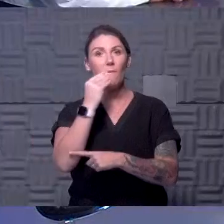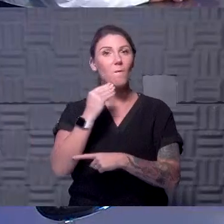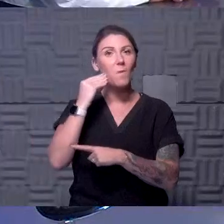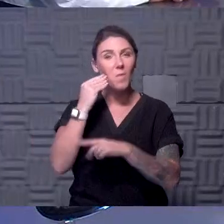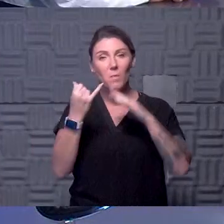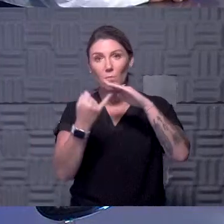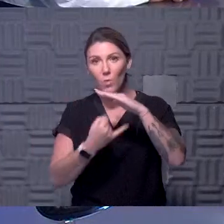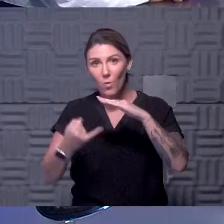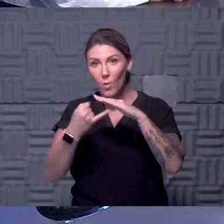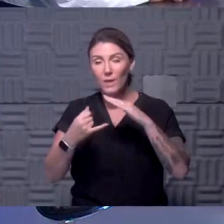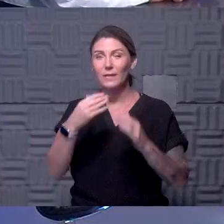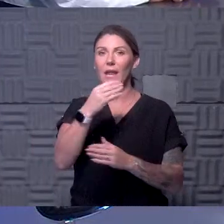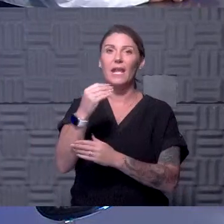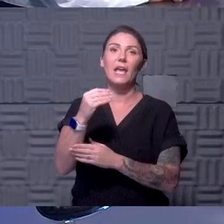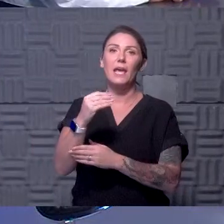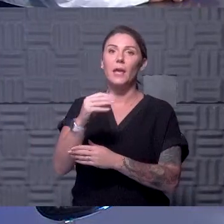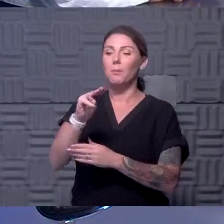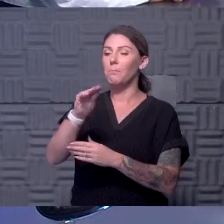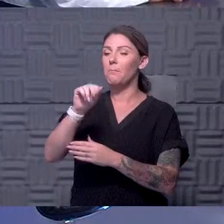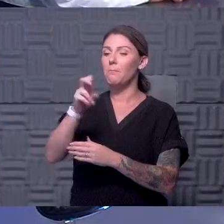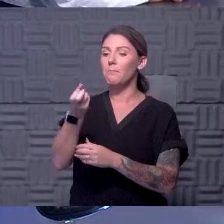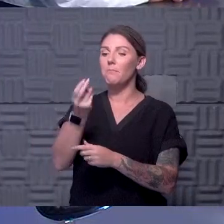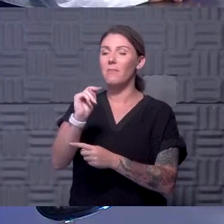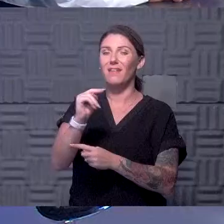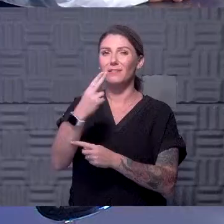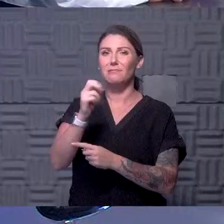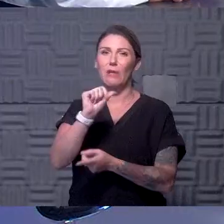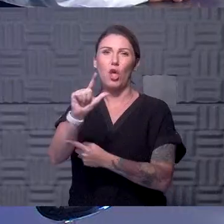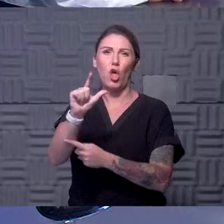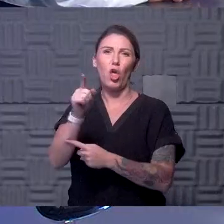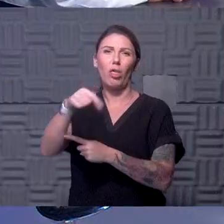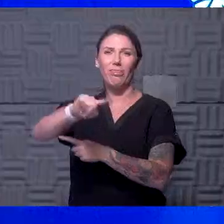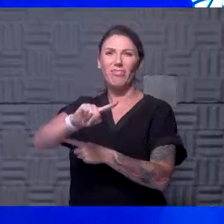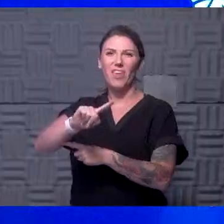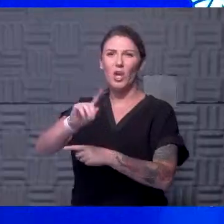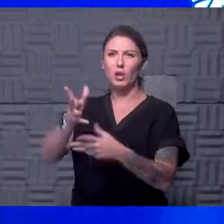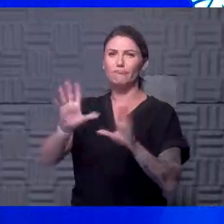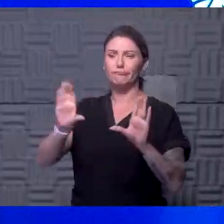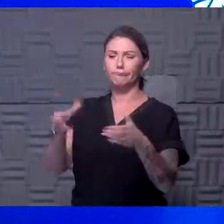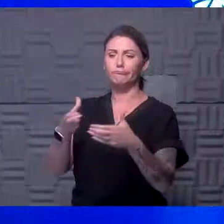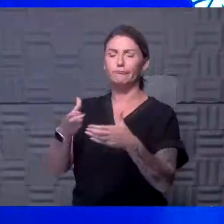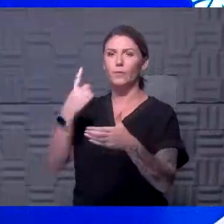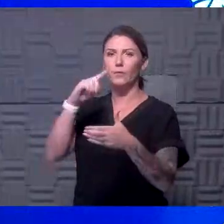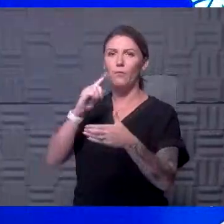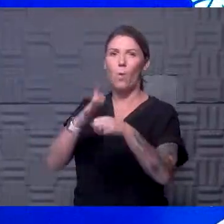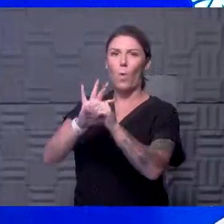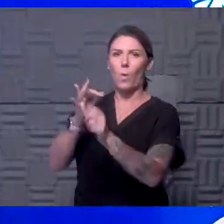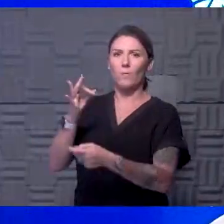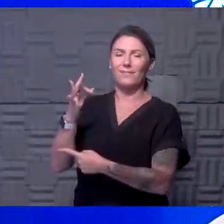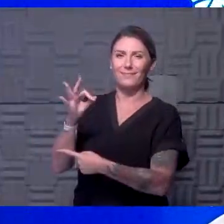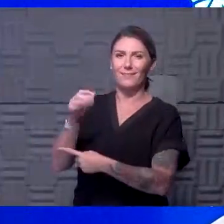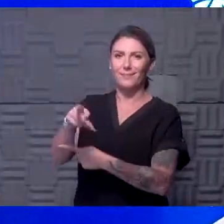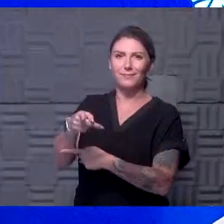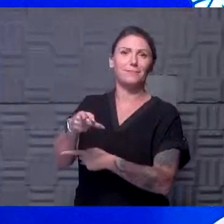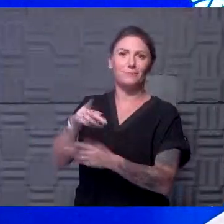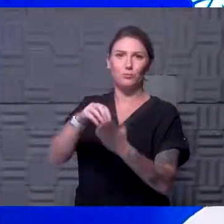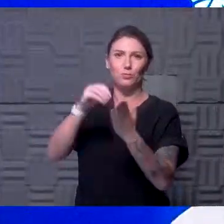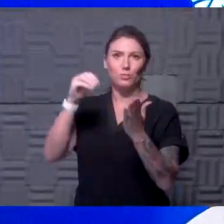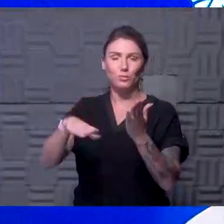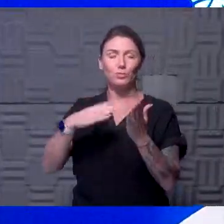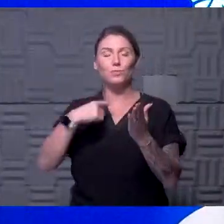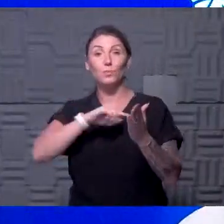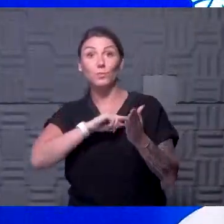Naismith Hall has been repurposed for being a COVID dorm, so to speak. And so we're trying to do our best to see if we can keep KU up,